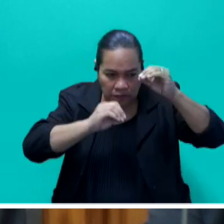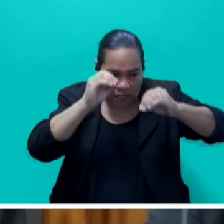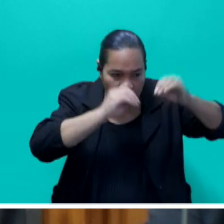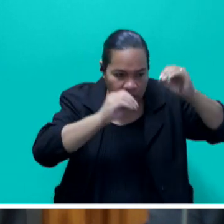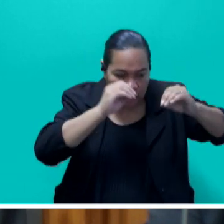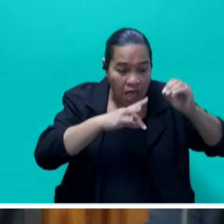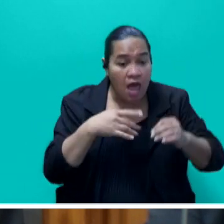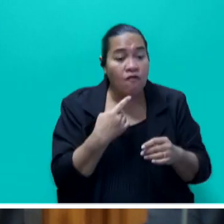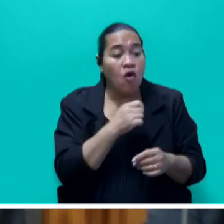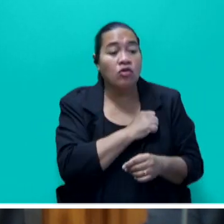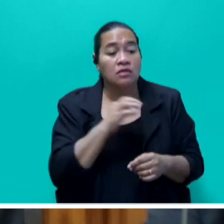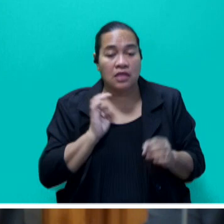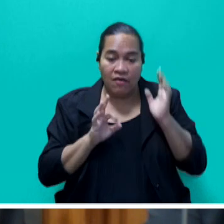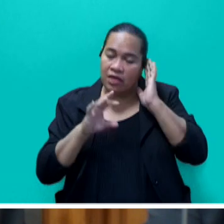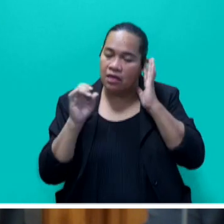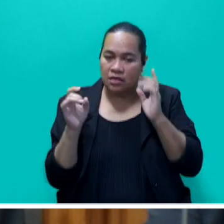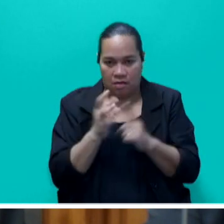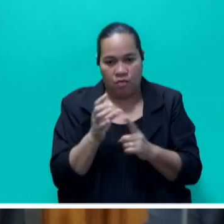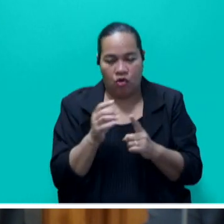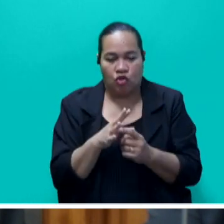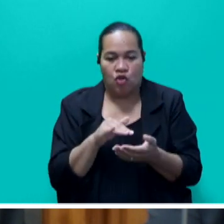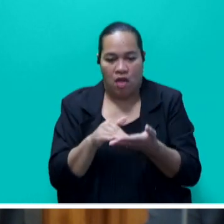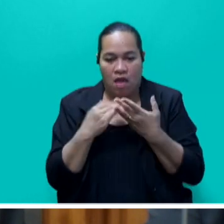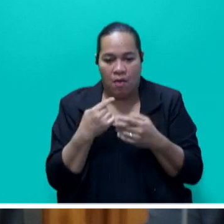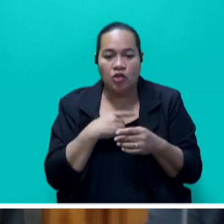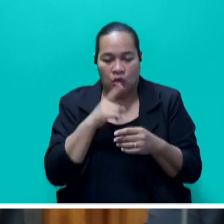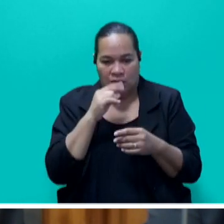prosecution officers, is what equips us to undertake the vital